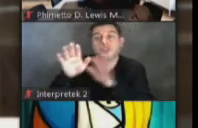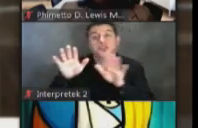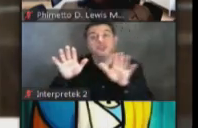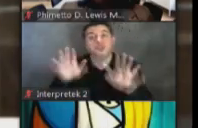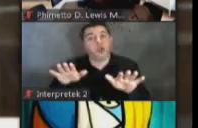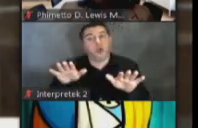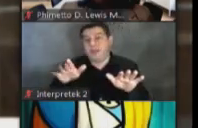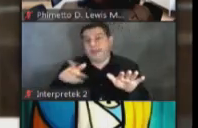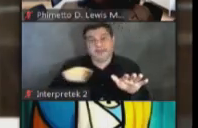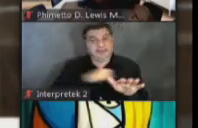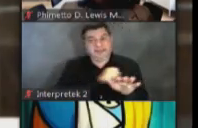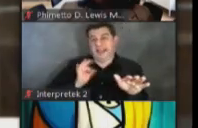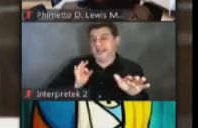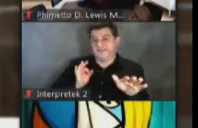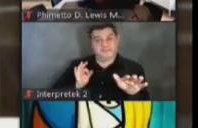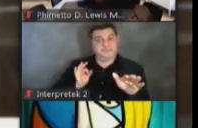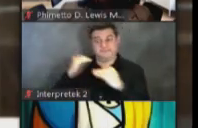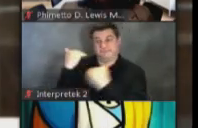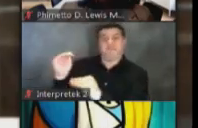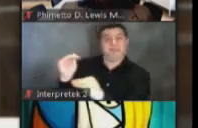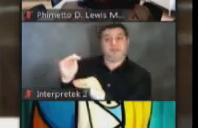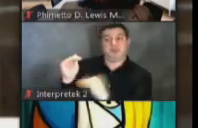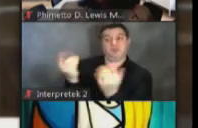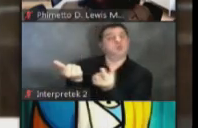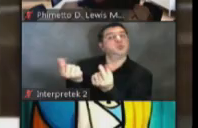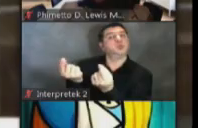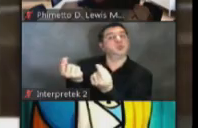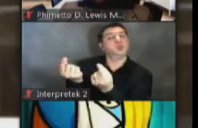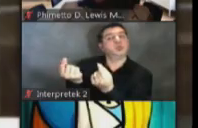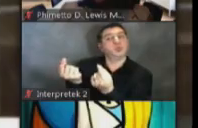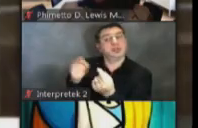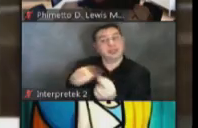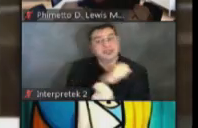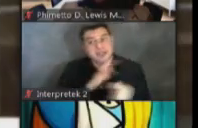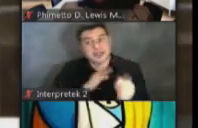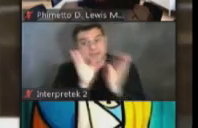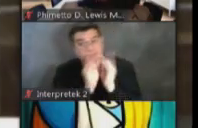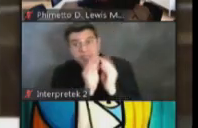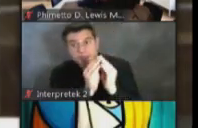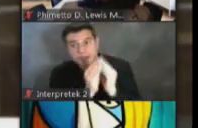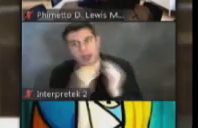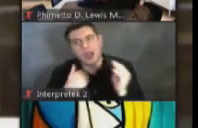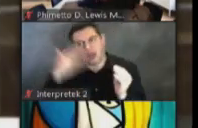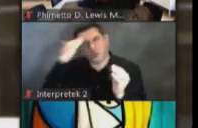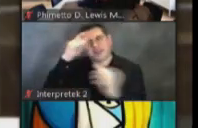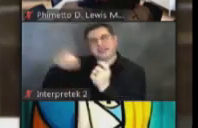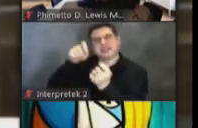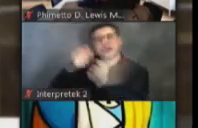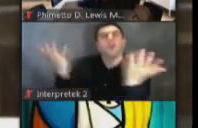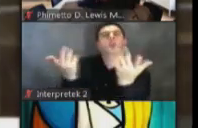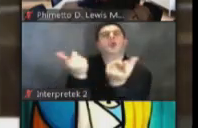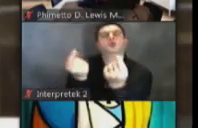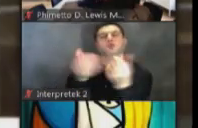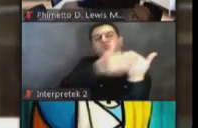I've been into staff meetings and know exactly what we need to do to move forward, and the biggest answer